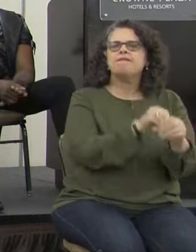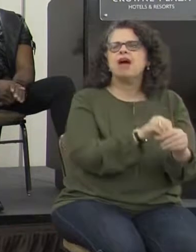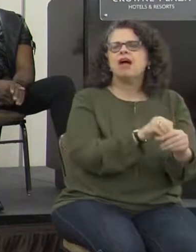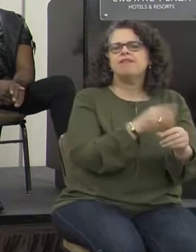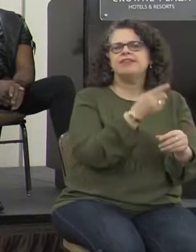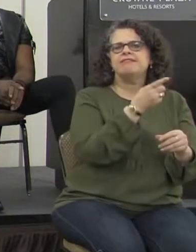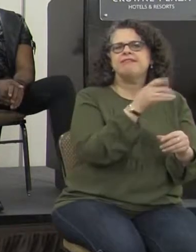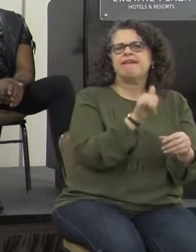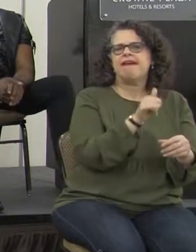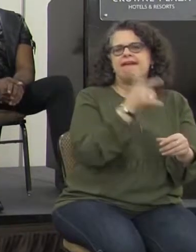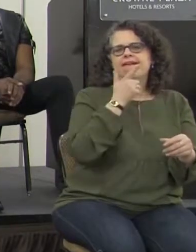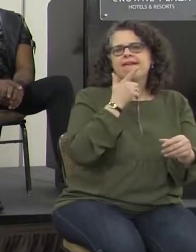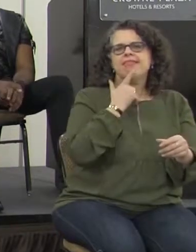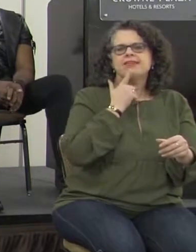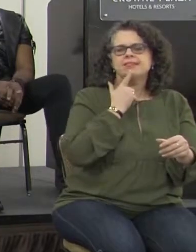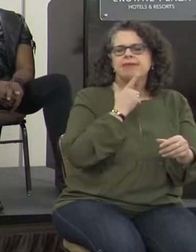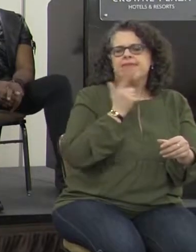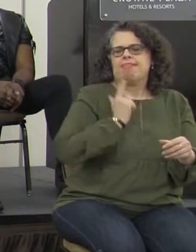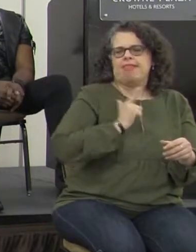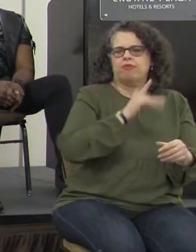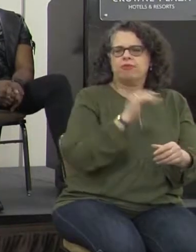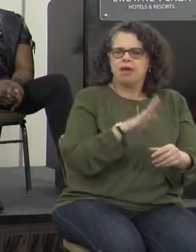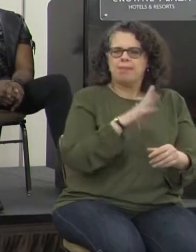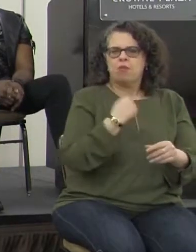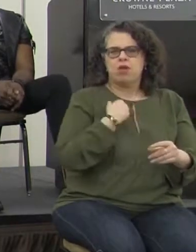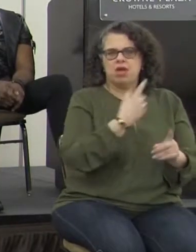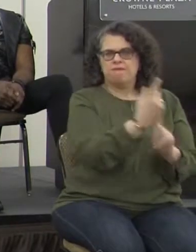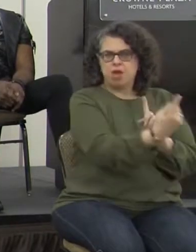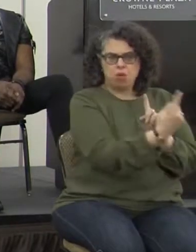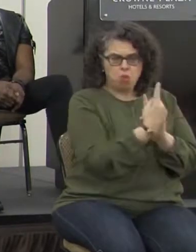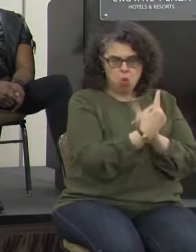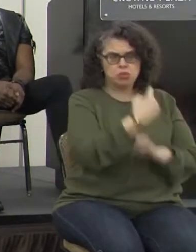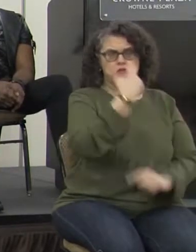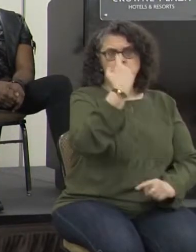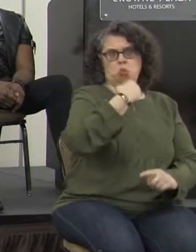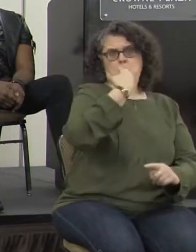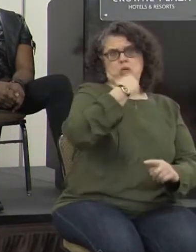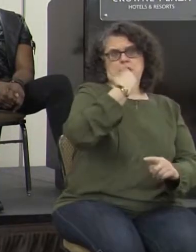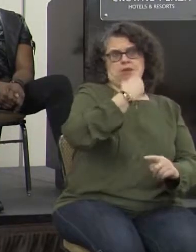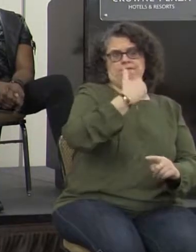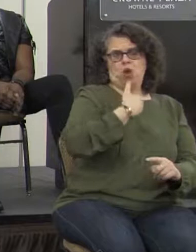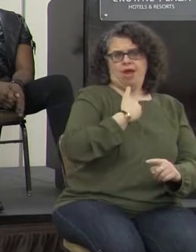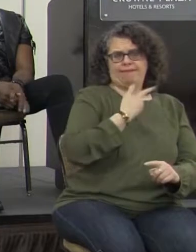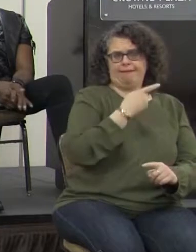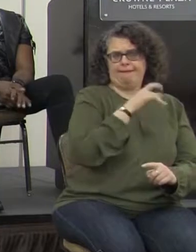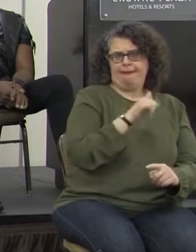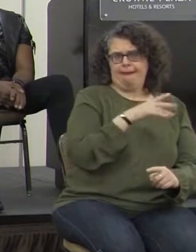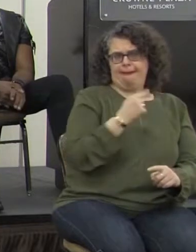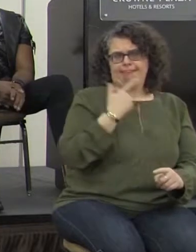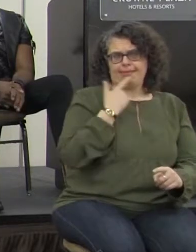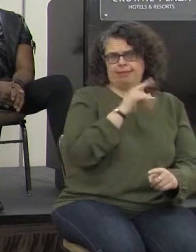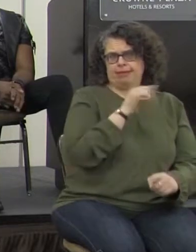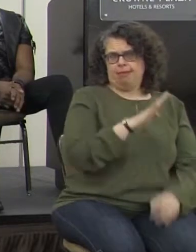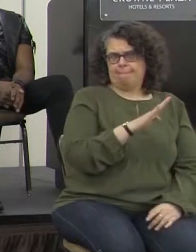been approached and scolded for having a gay and lesbian club. Sure.